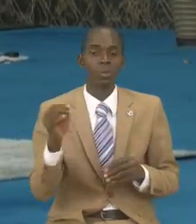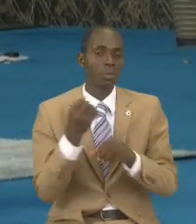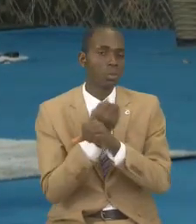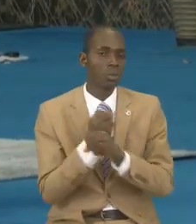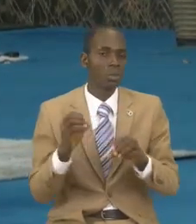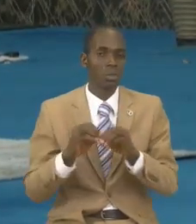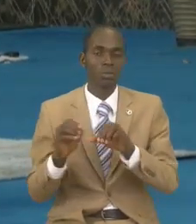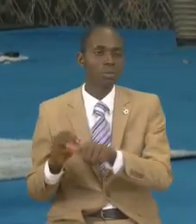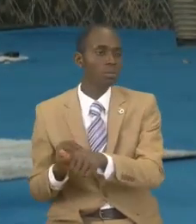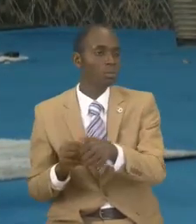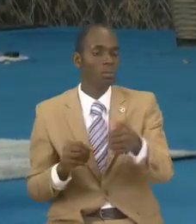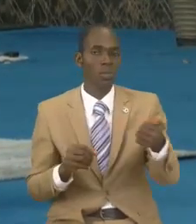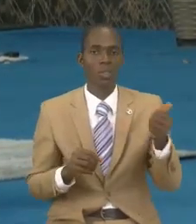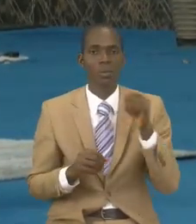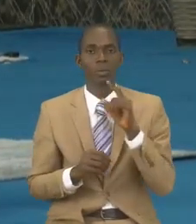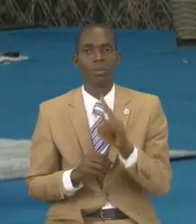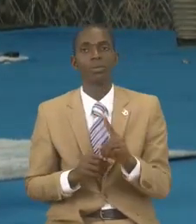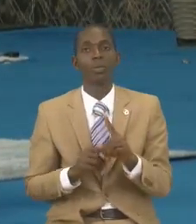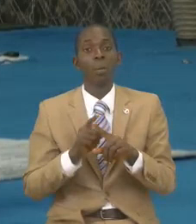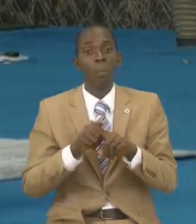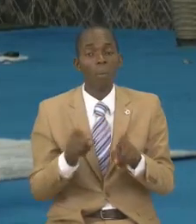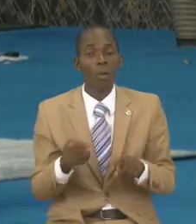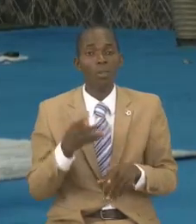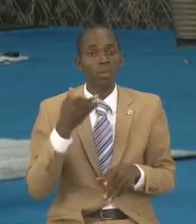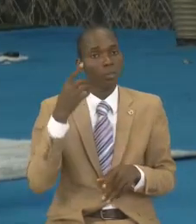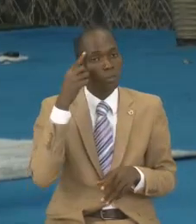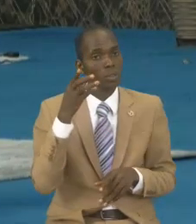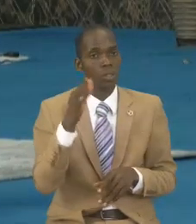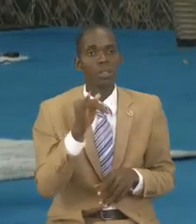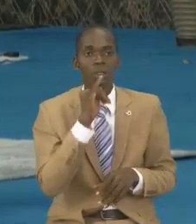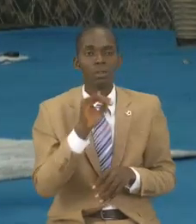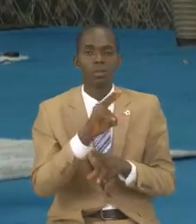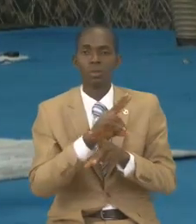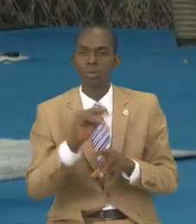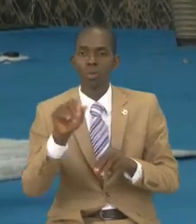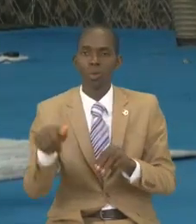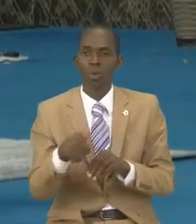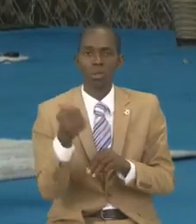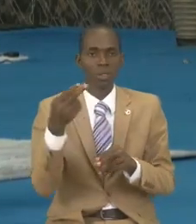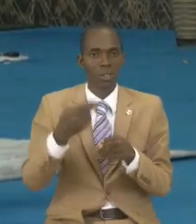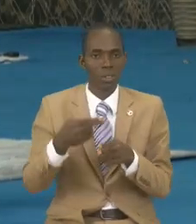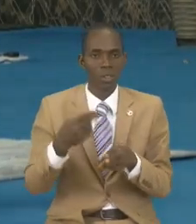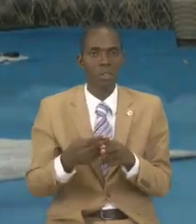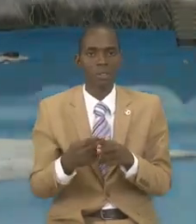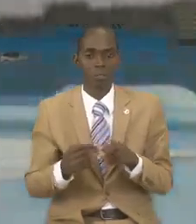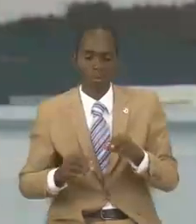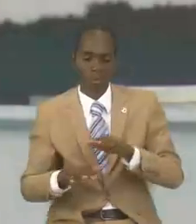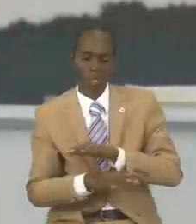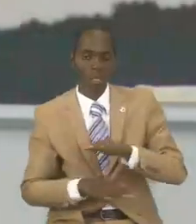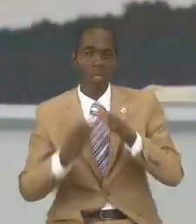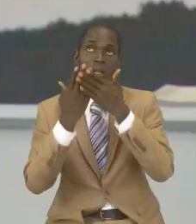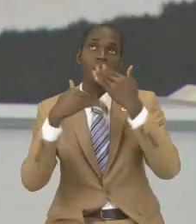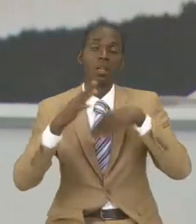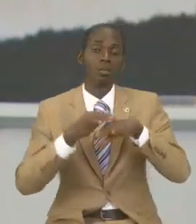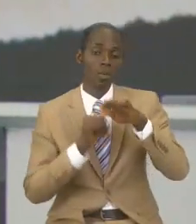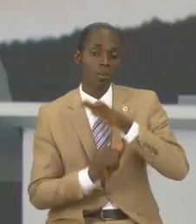salvation in any other, for there is none other name under heaven, in any